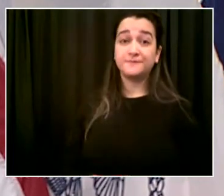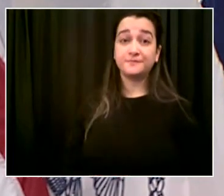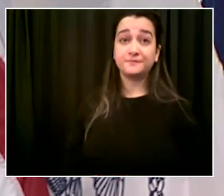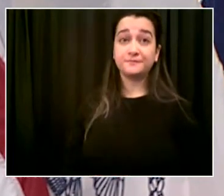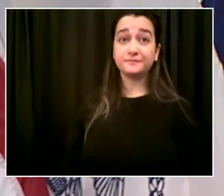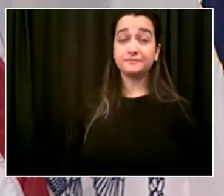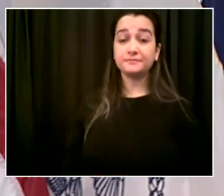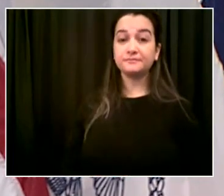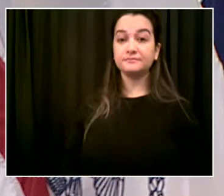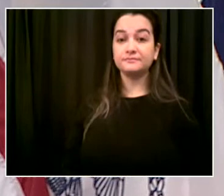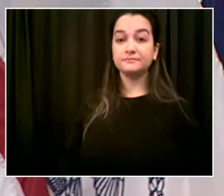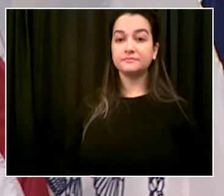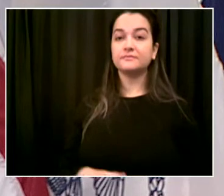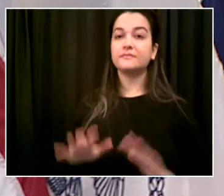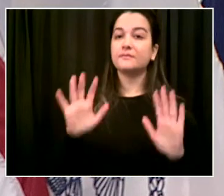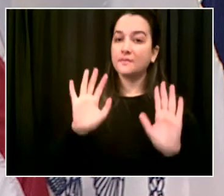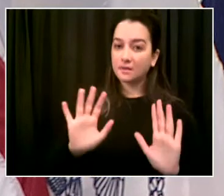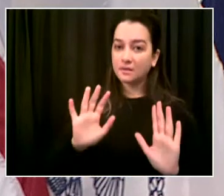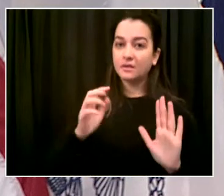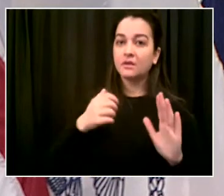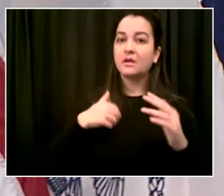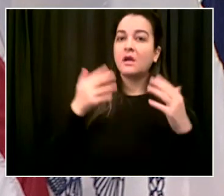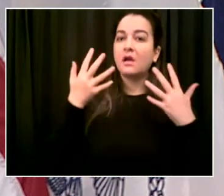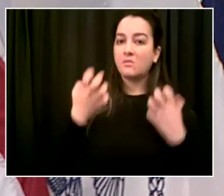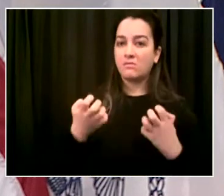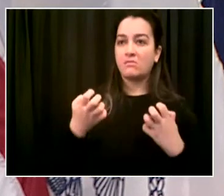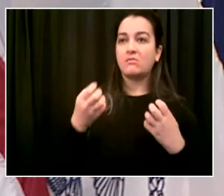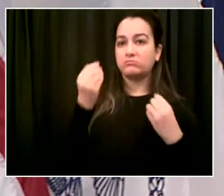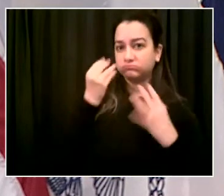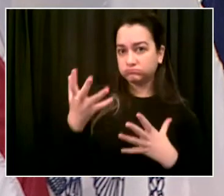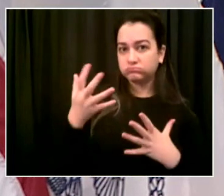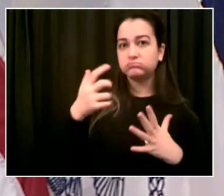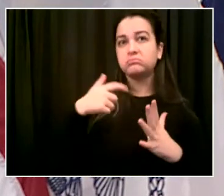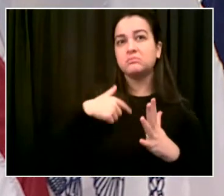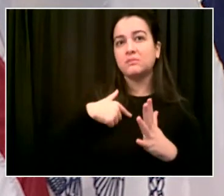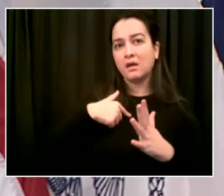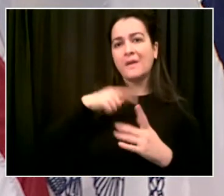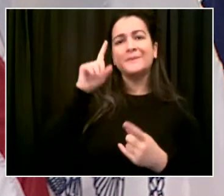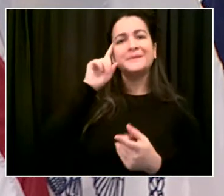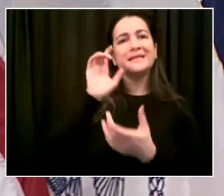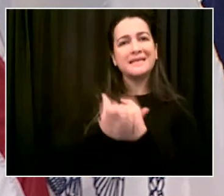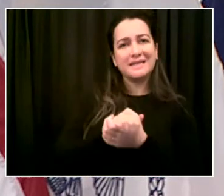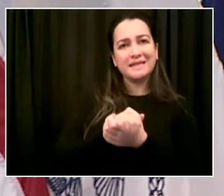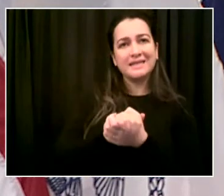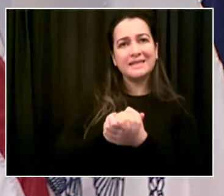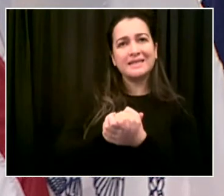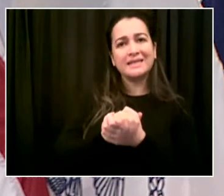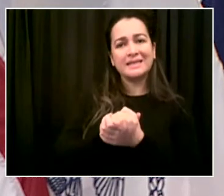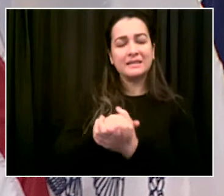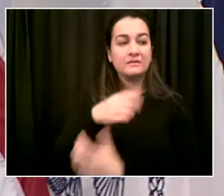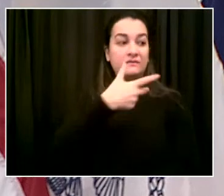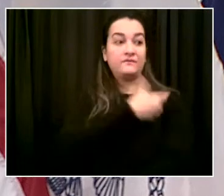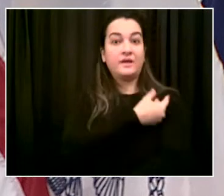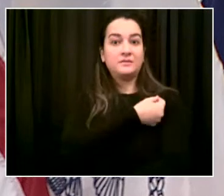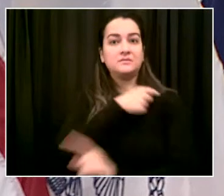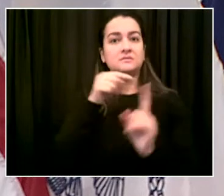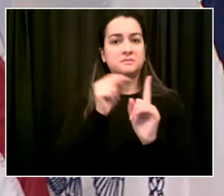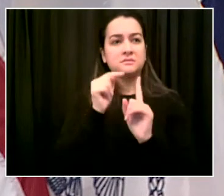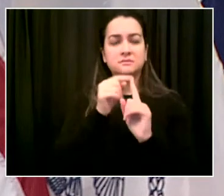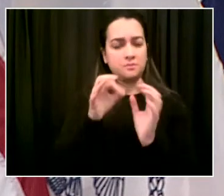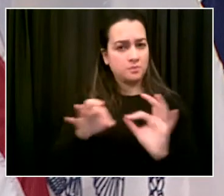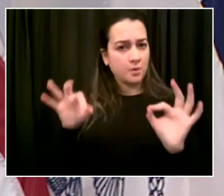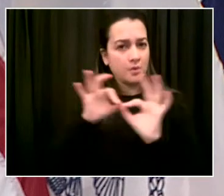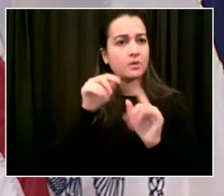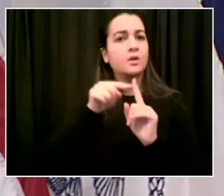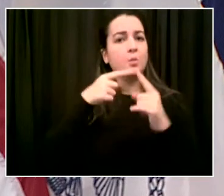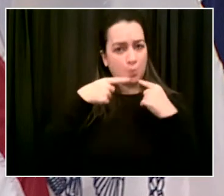All the health leadership of our team has said repeatedly they believe in the vaccines we have.